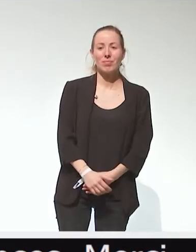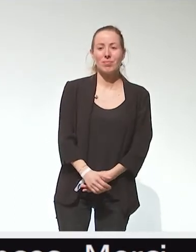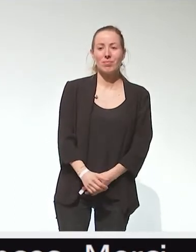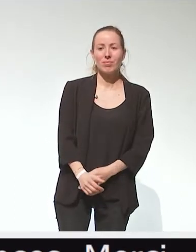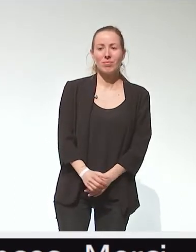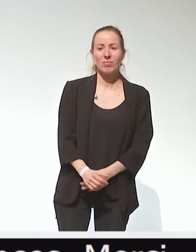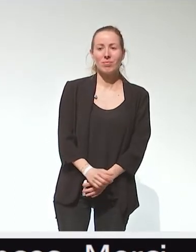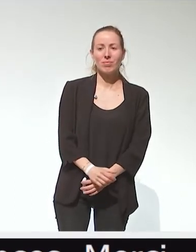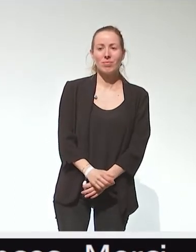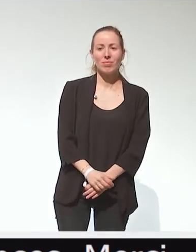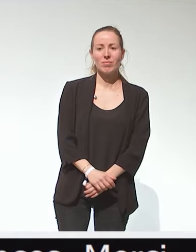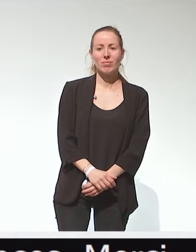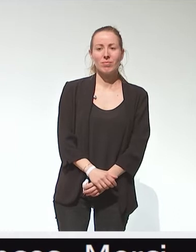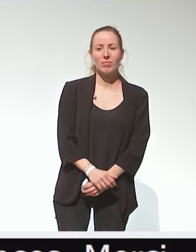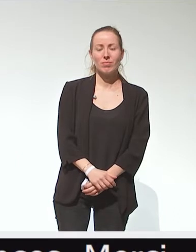Charline Nicolas.